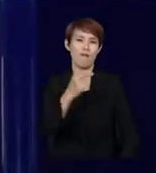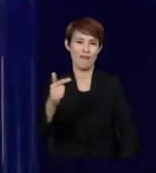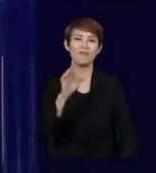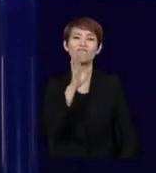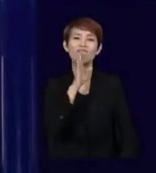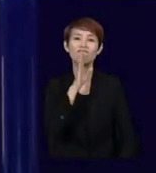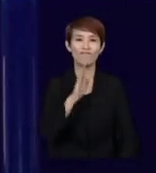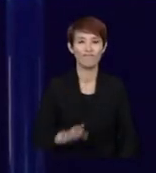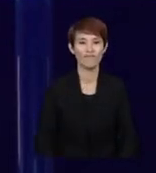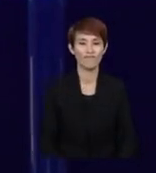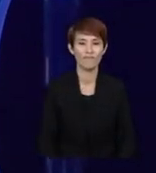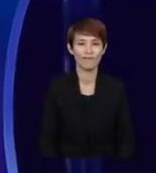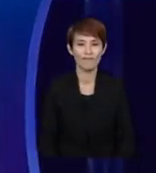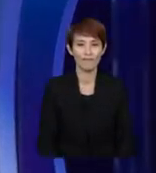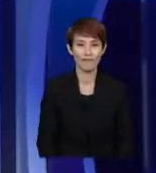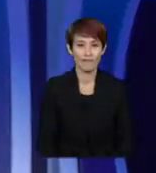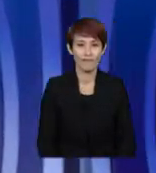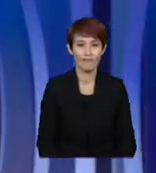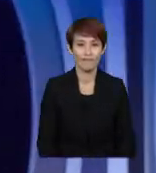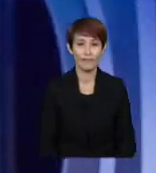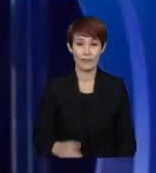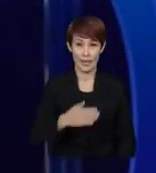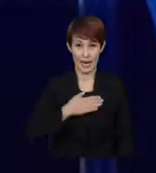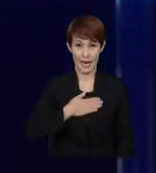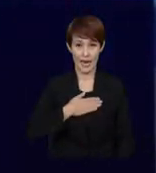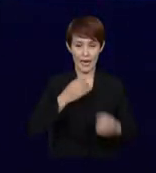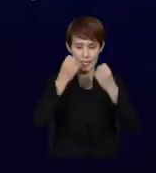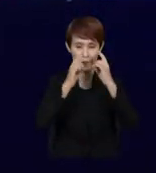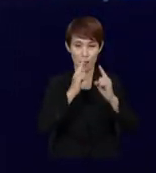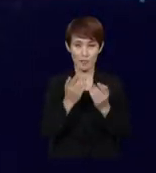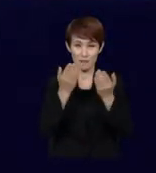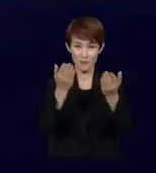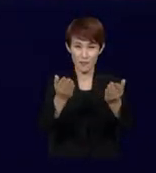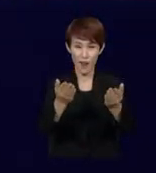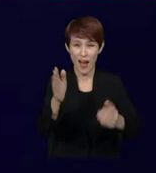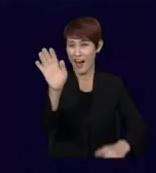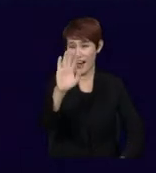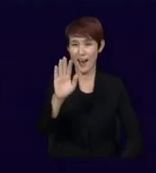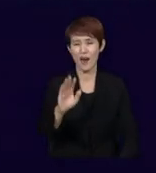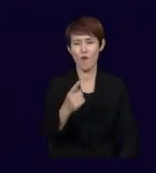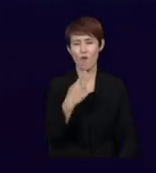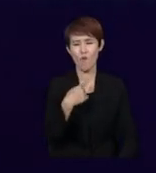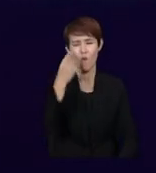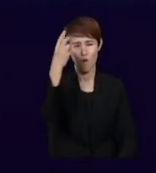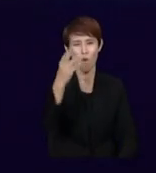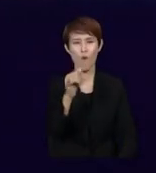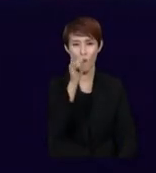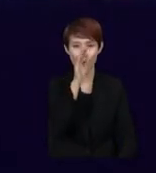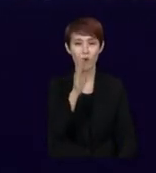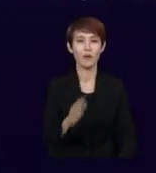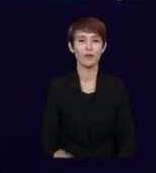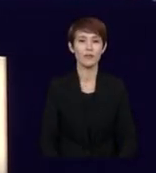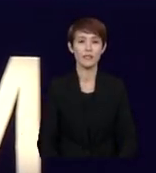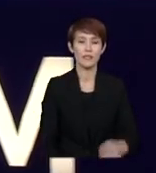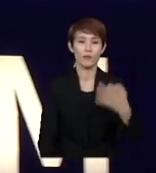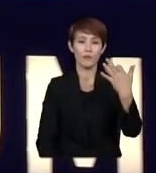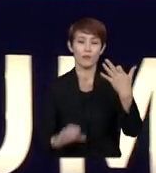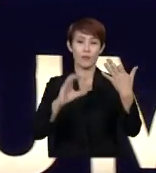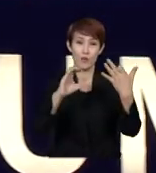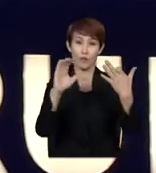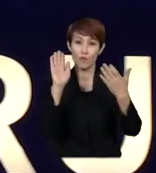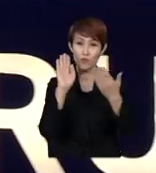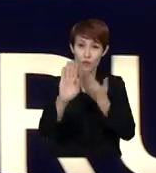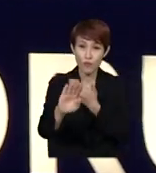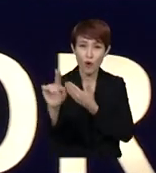I'm not telling you anything really new if I say that ever since the 19th century, particular institutions were held to be